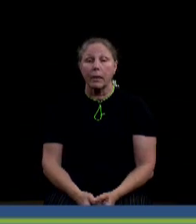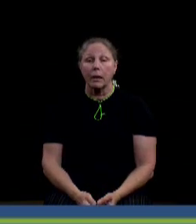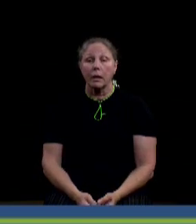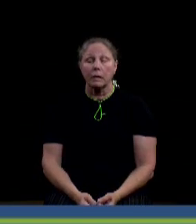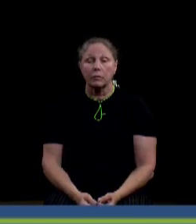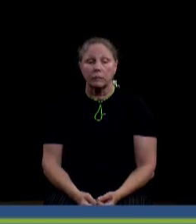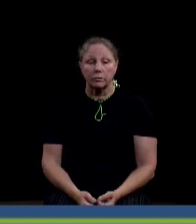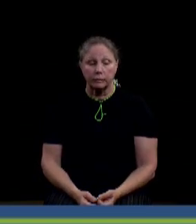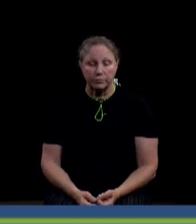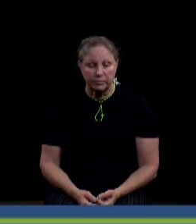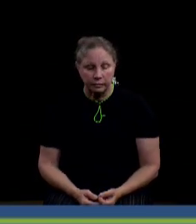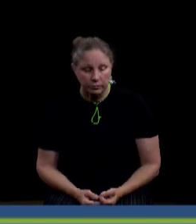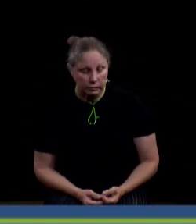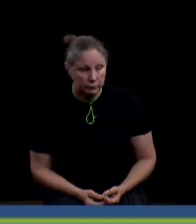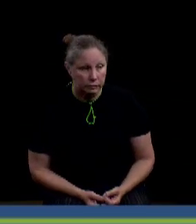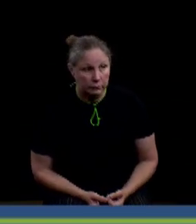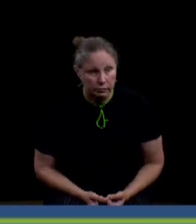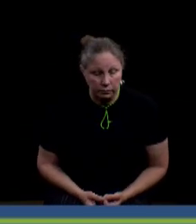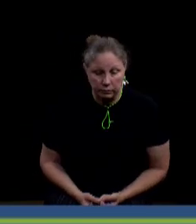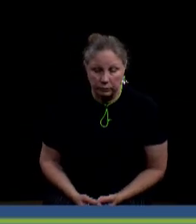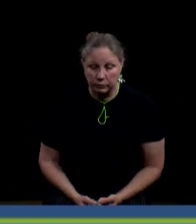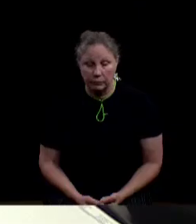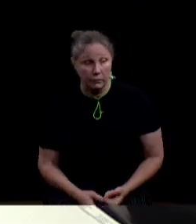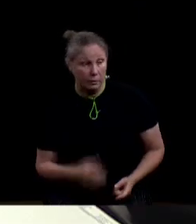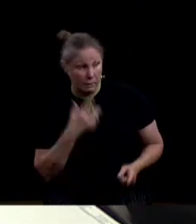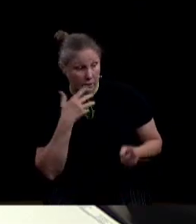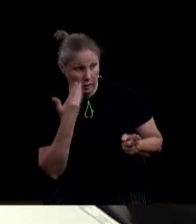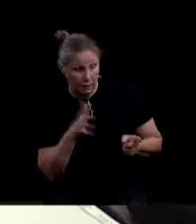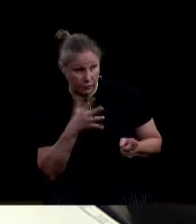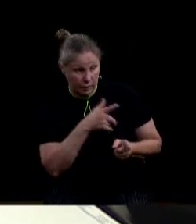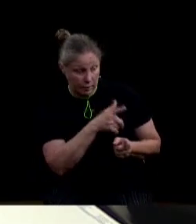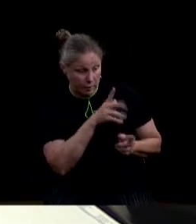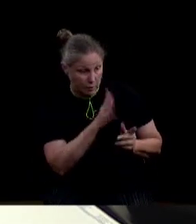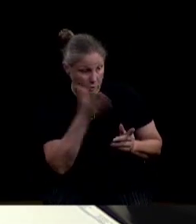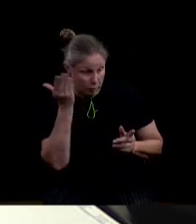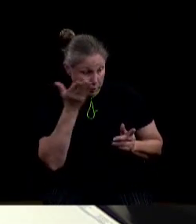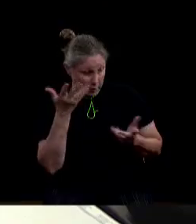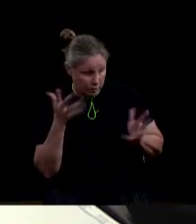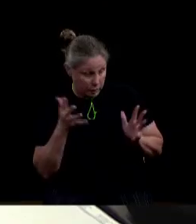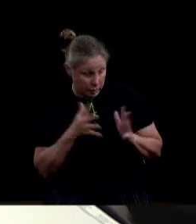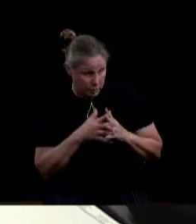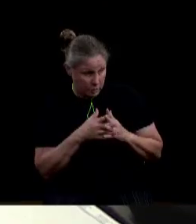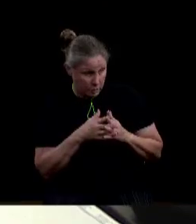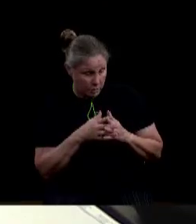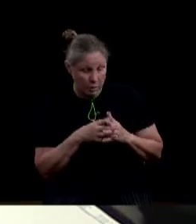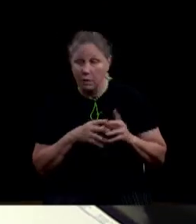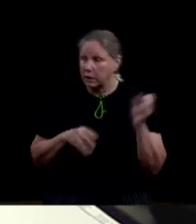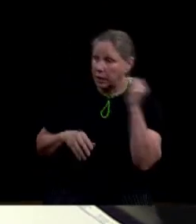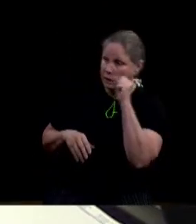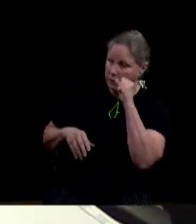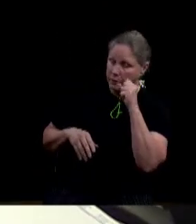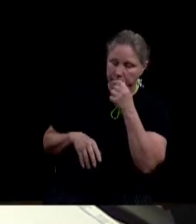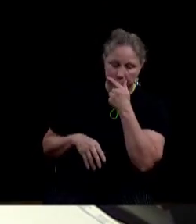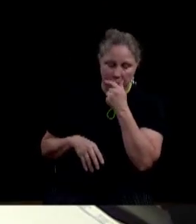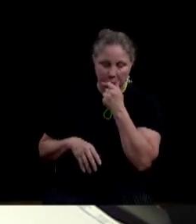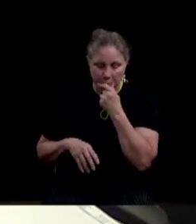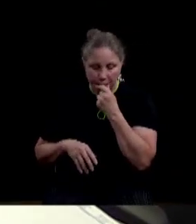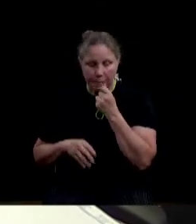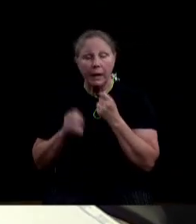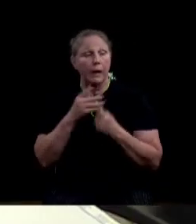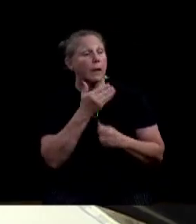Okay, is that the end of your prepared remarks? Yes. Dr. Werner? Well, thank you both for your